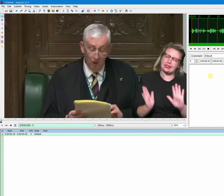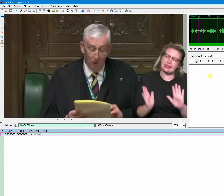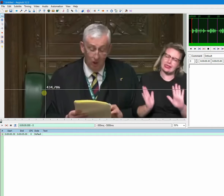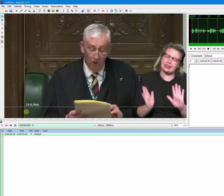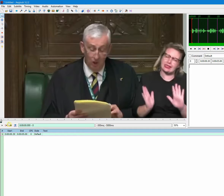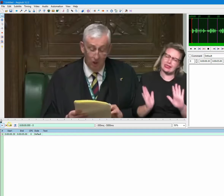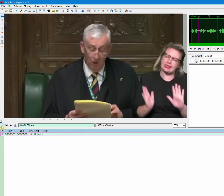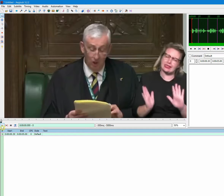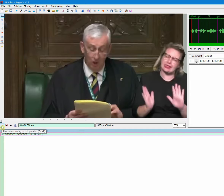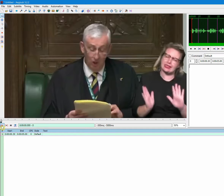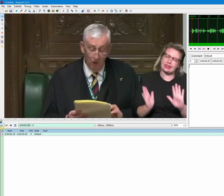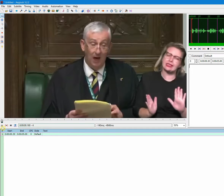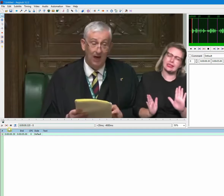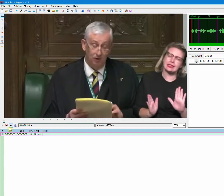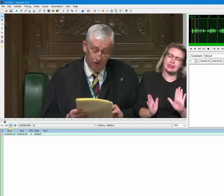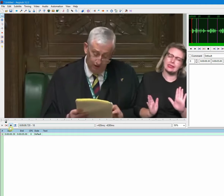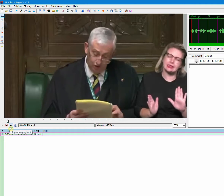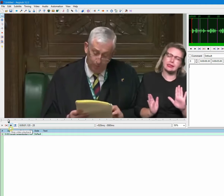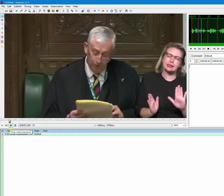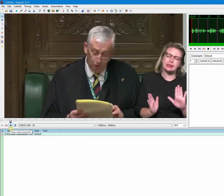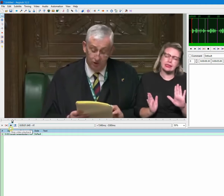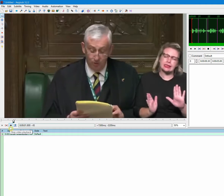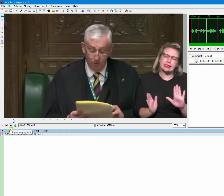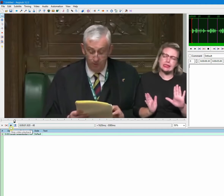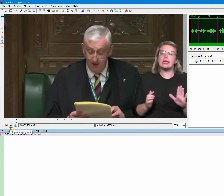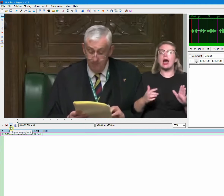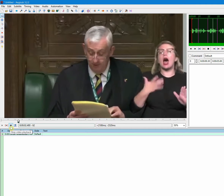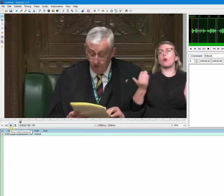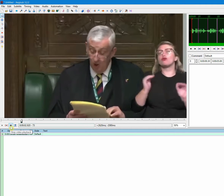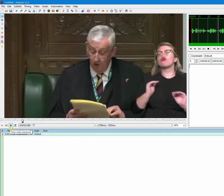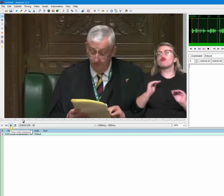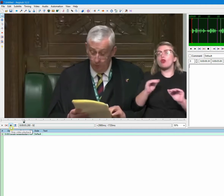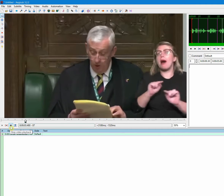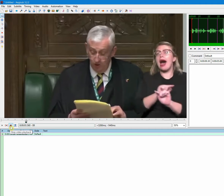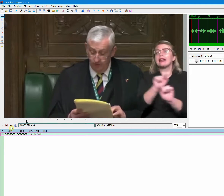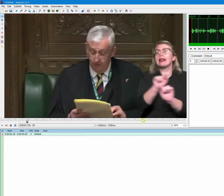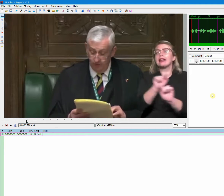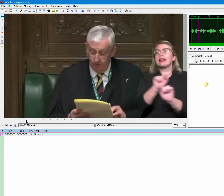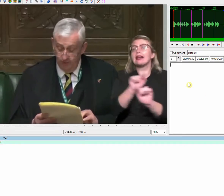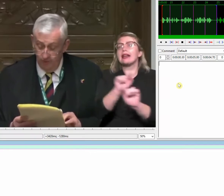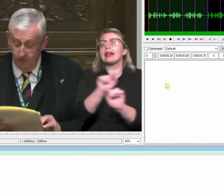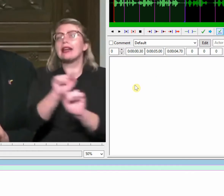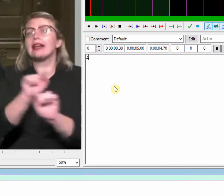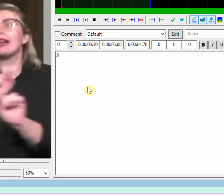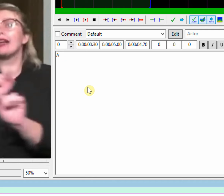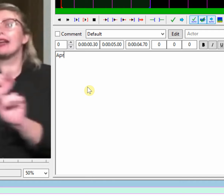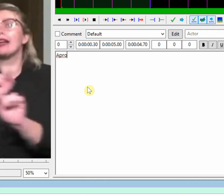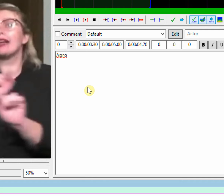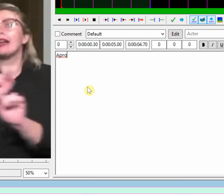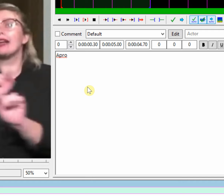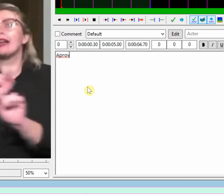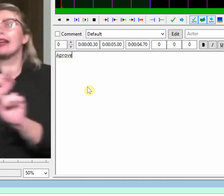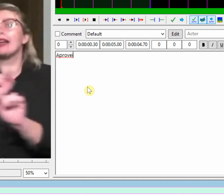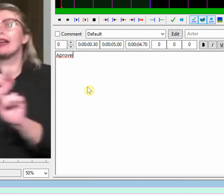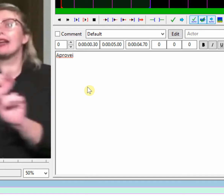start working here. So let's hear what he has to say. I take this opportunity to remind members of the words. And you can start if you